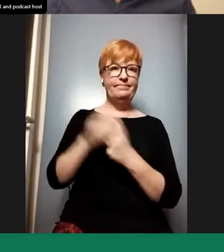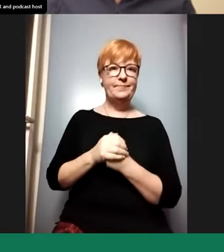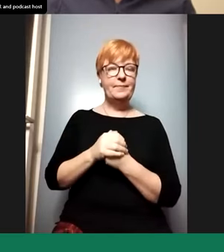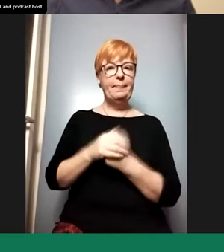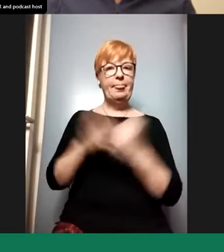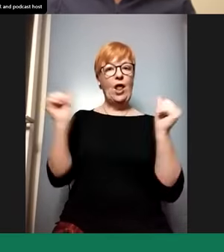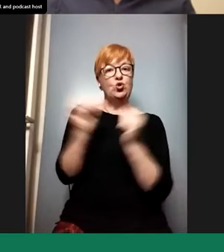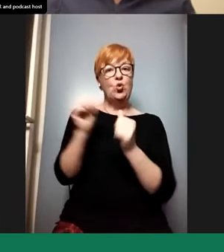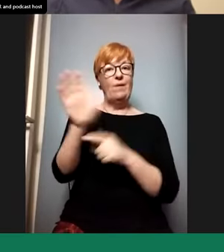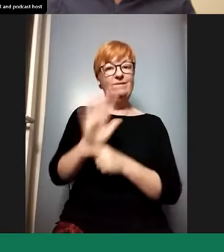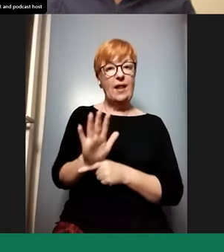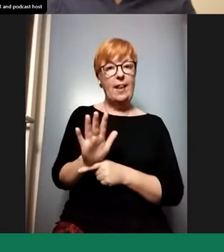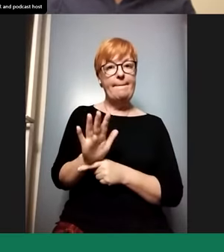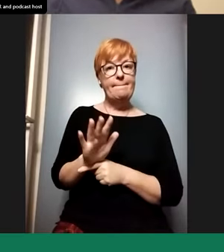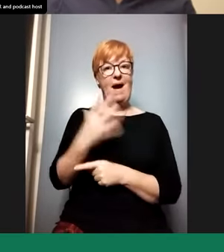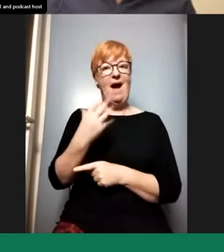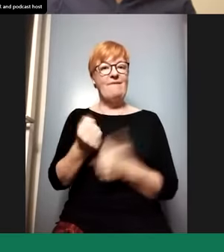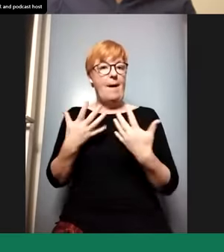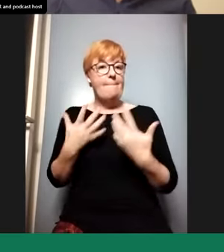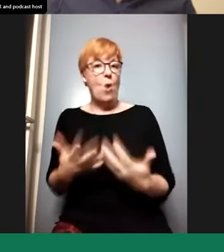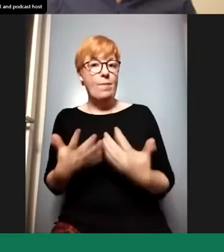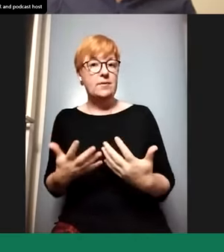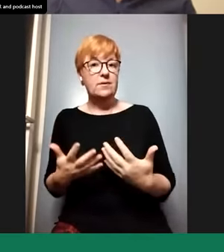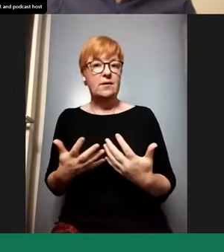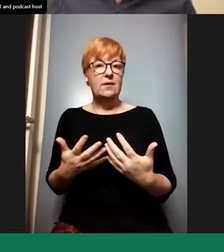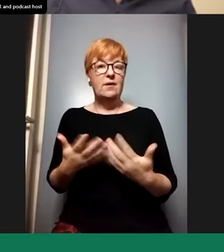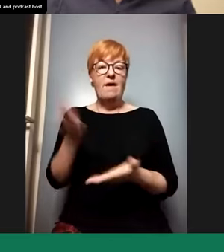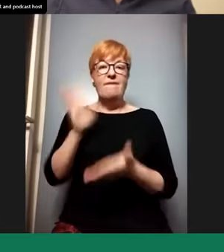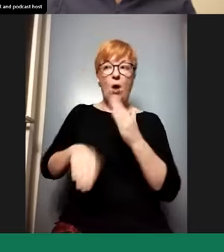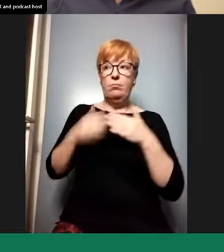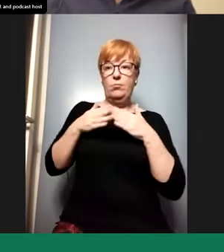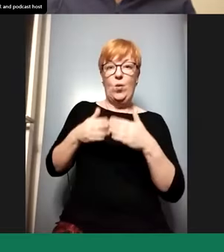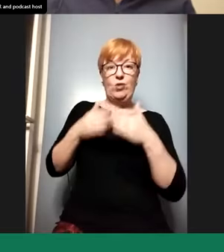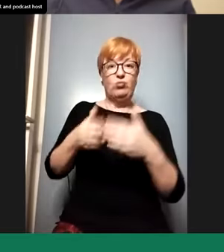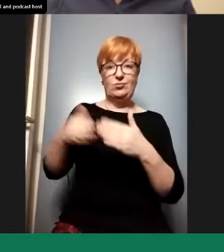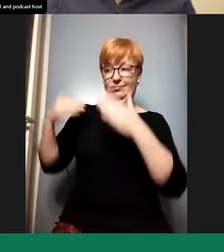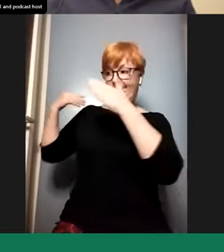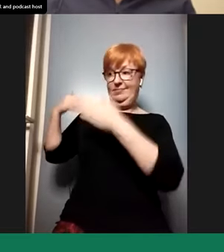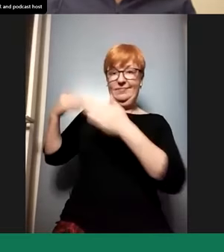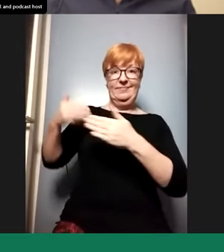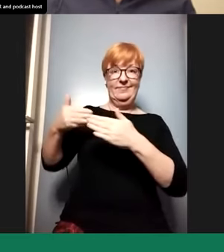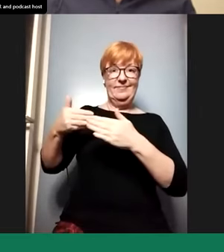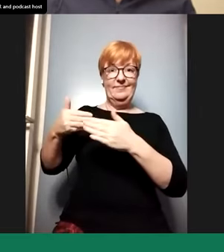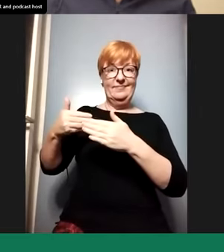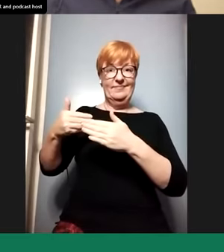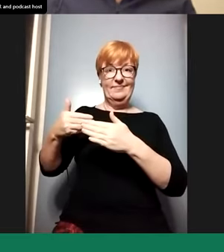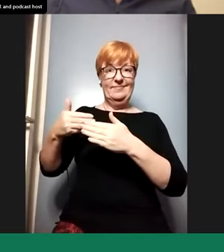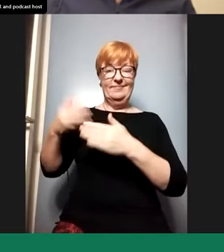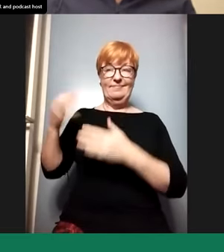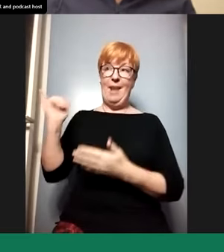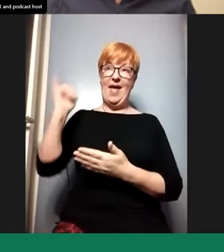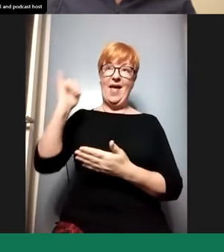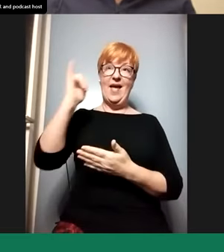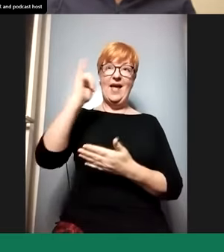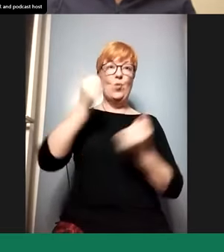where we have someone from the Windrush generation literally flies our own plane and waves goodbye. And it's like,